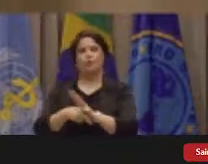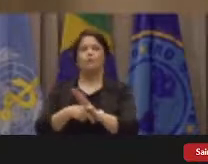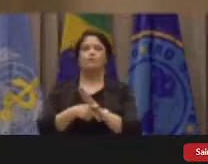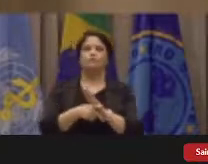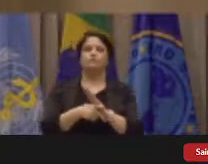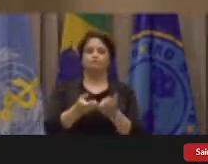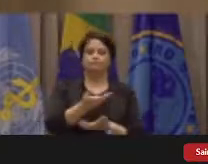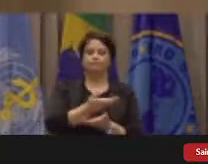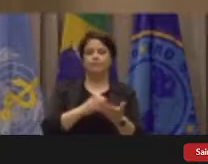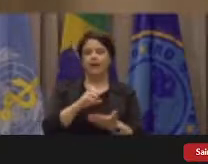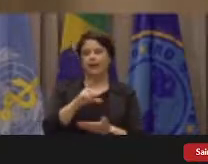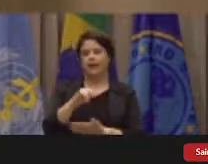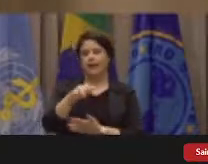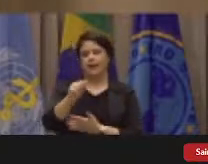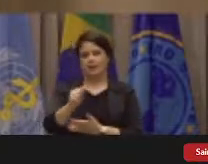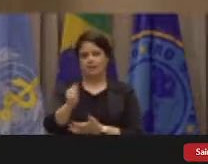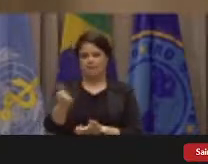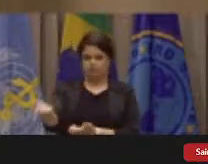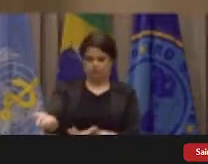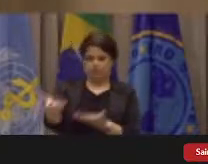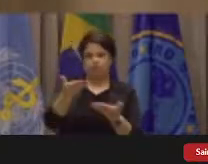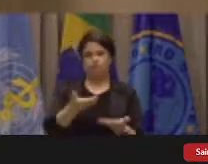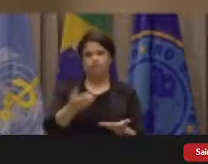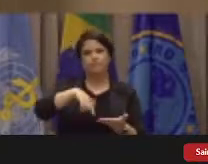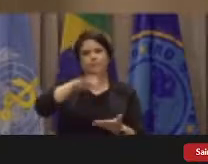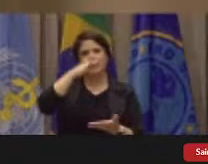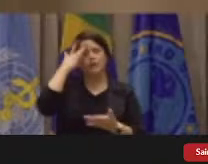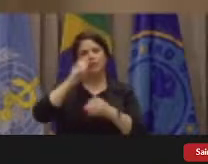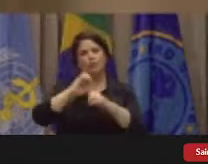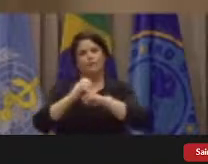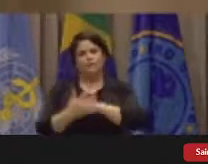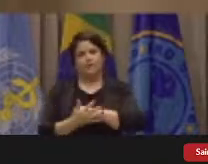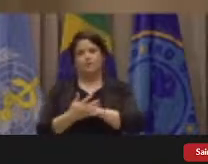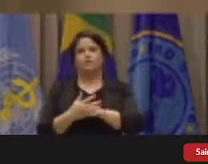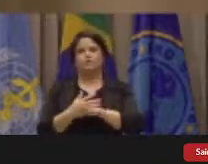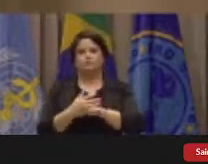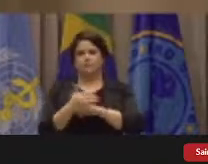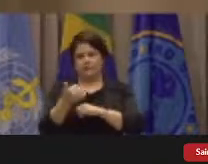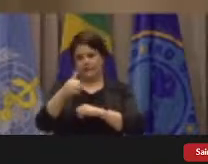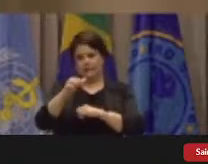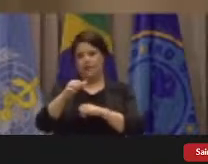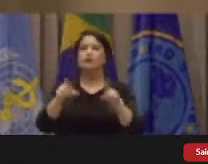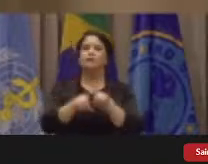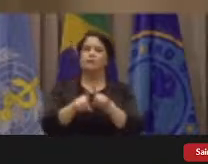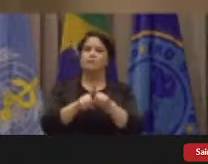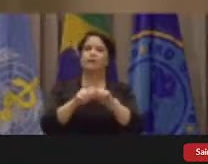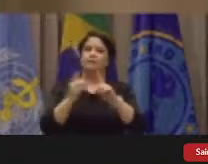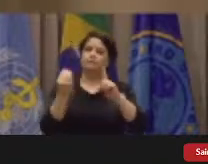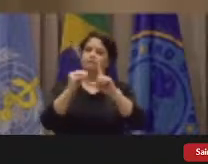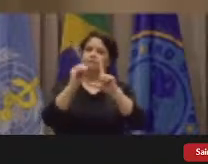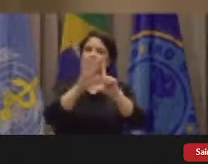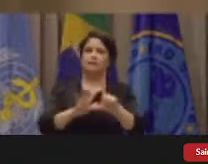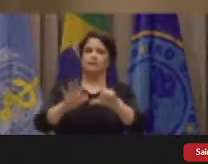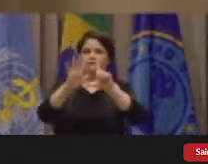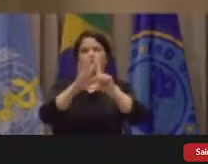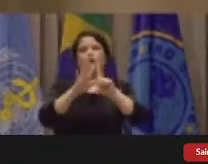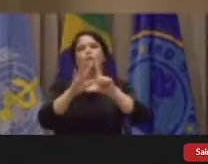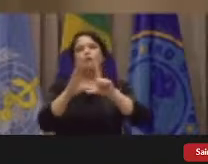clinical care restoration and management of the patients with